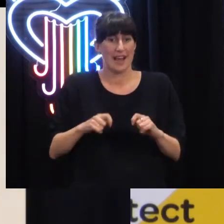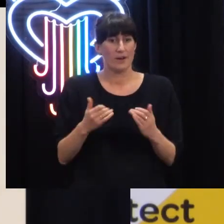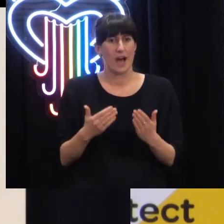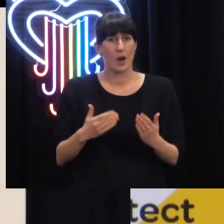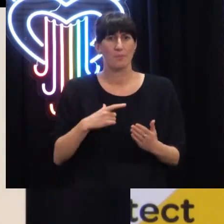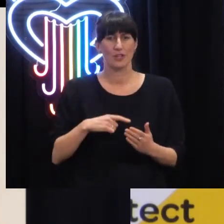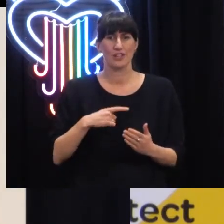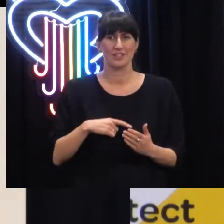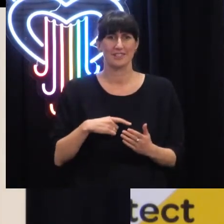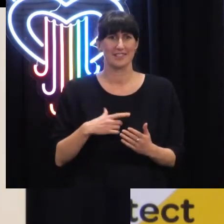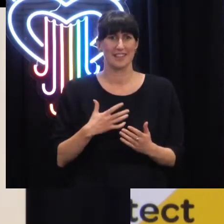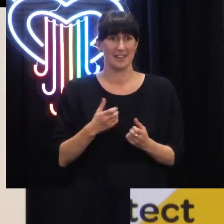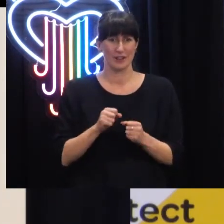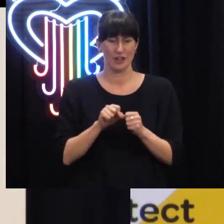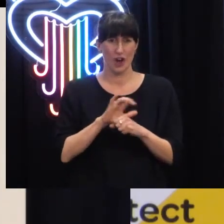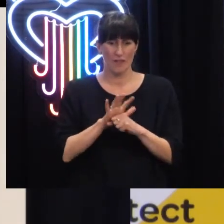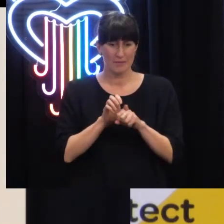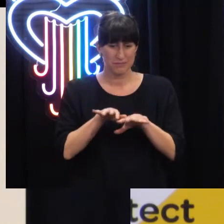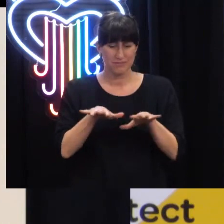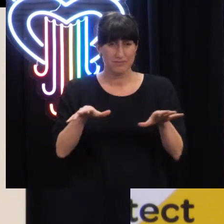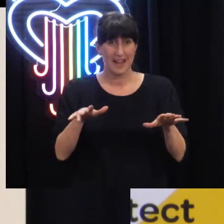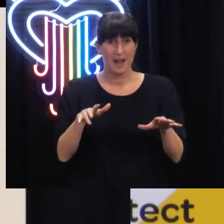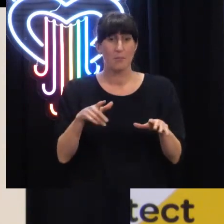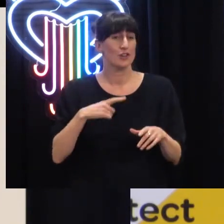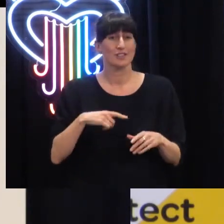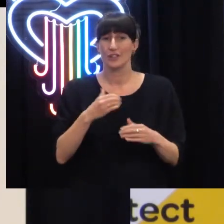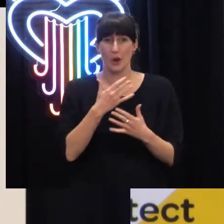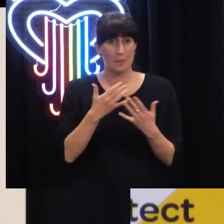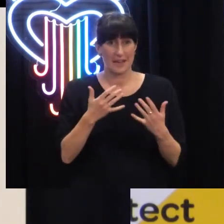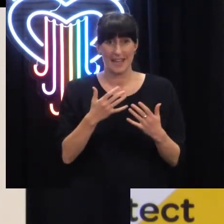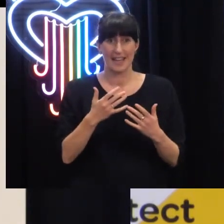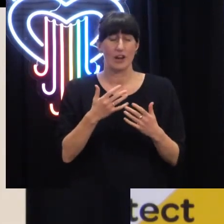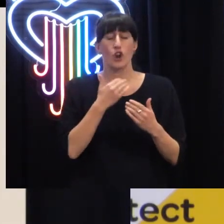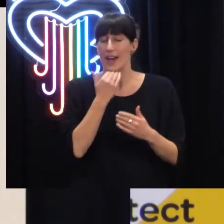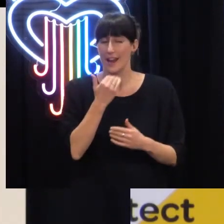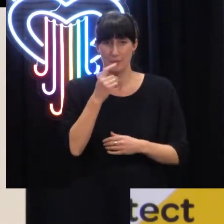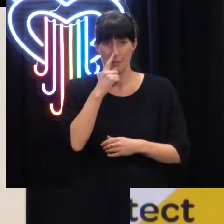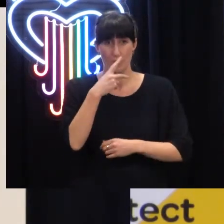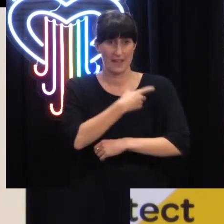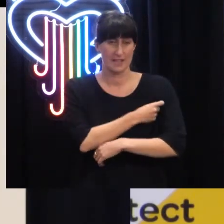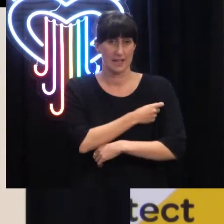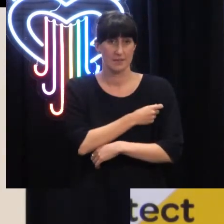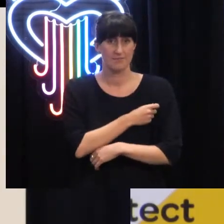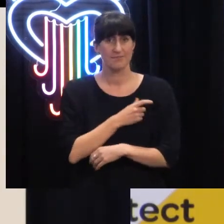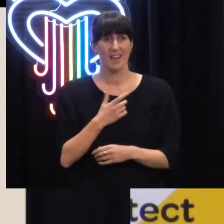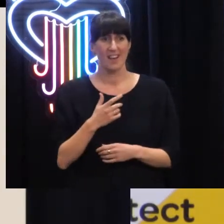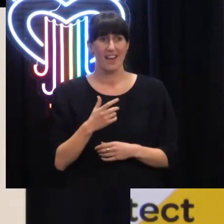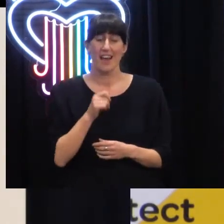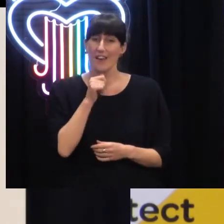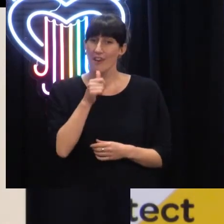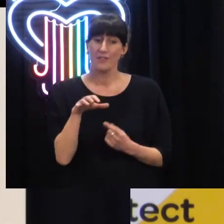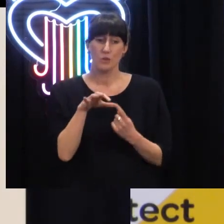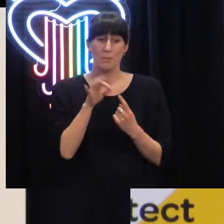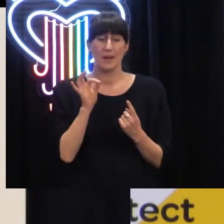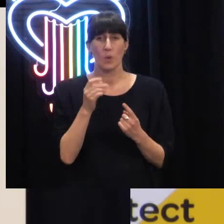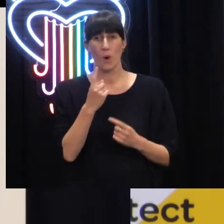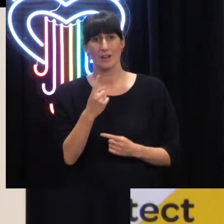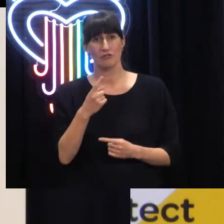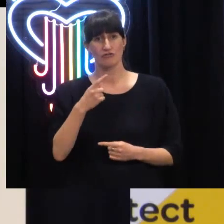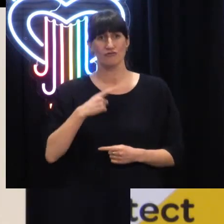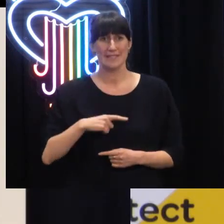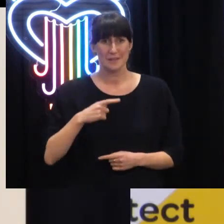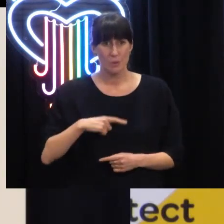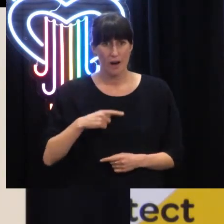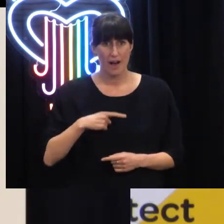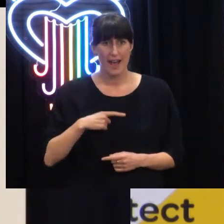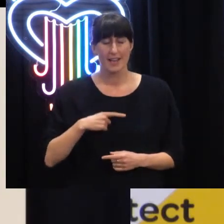one, I've got a whole list of them, but if I could pick one, I would say do it for kids. There is a whole group of children that cannot be